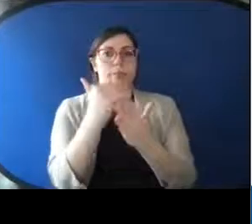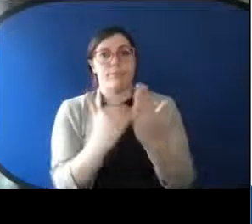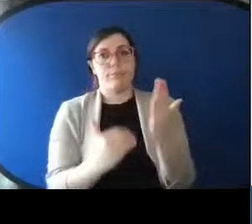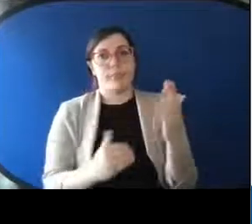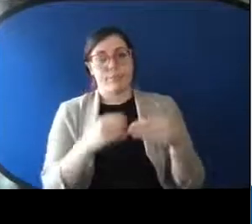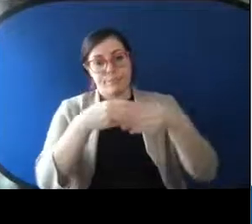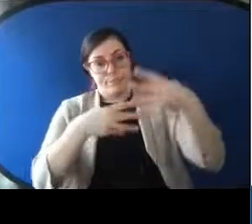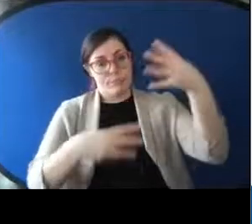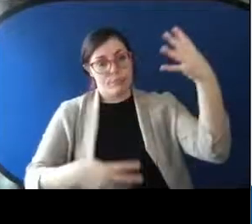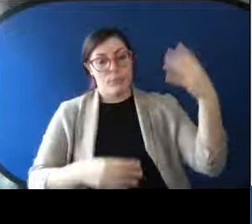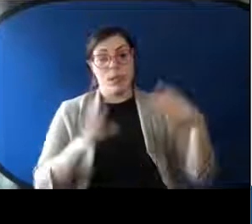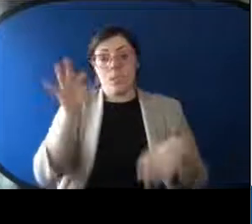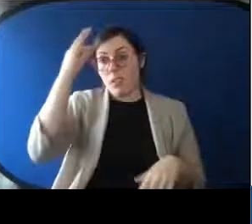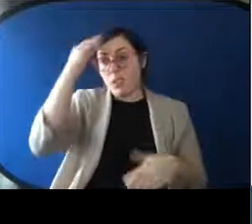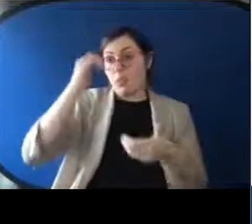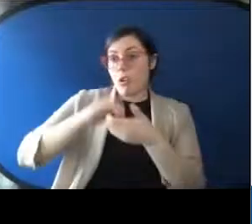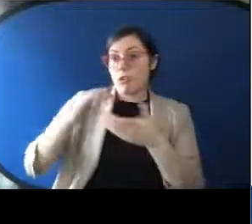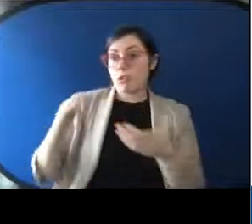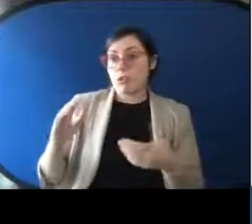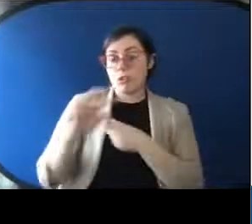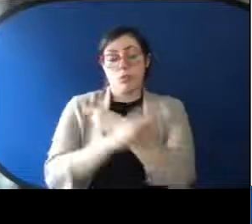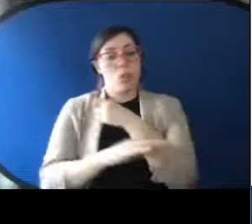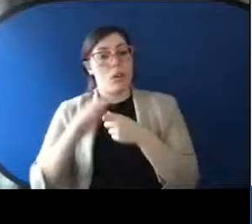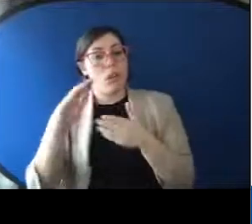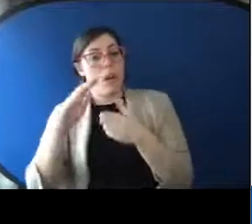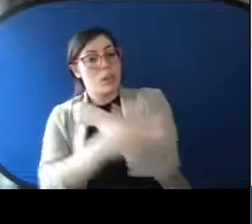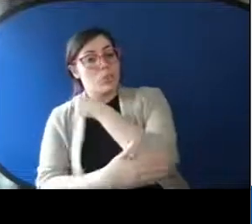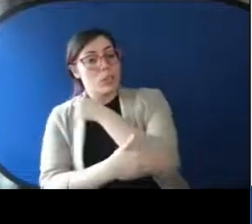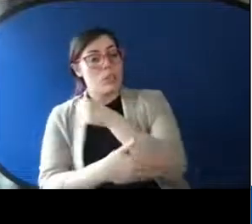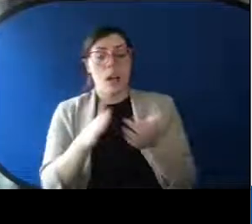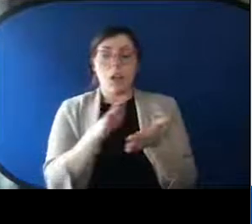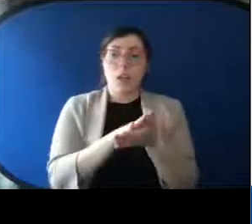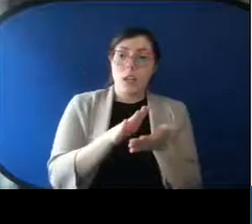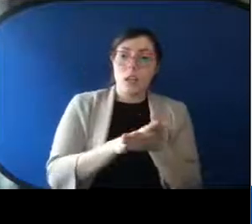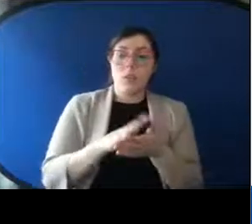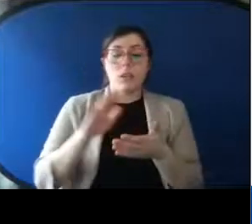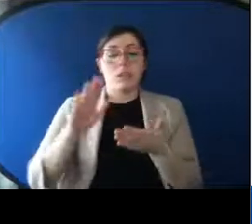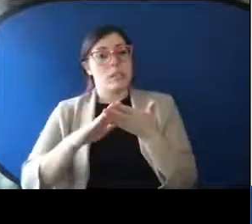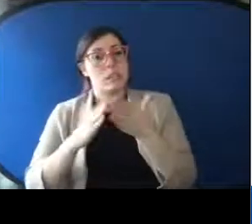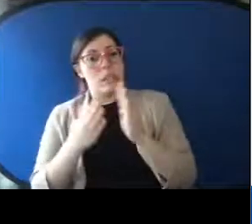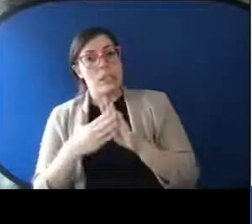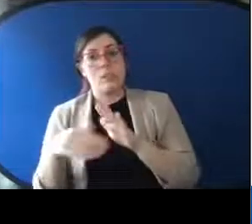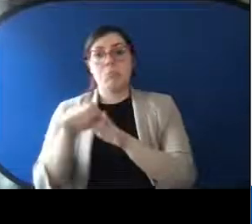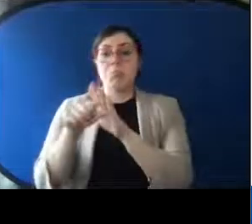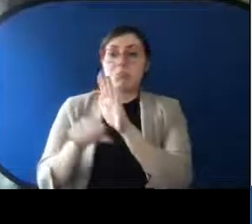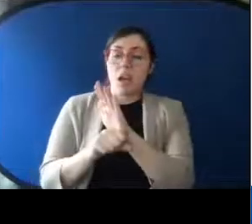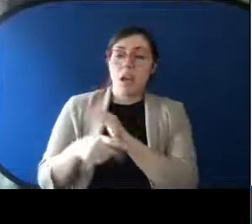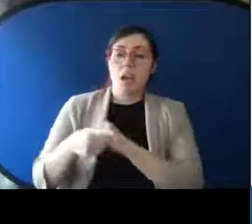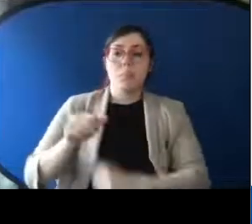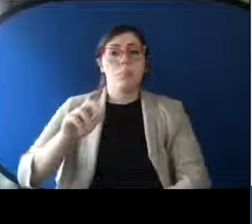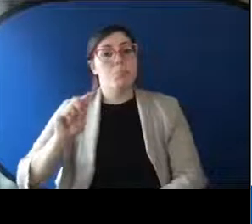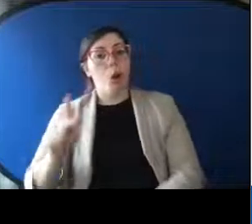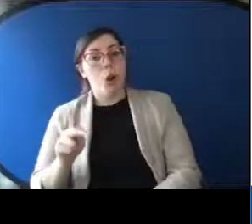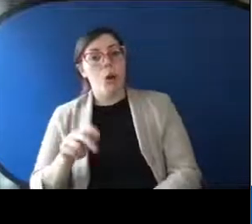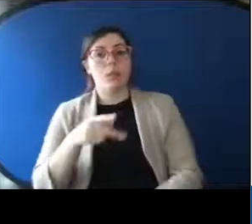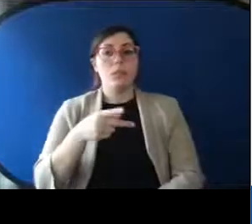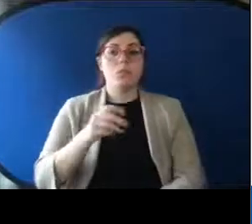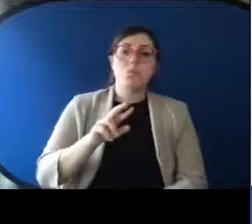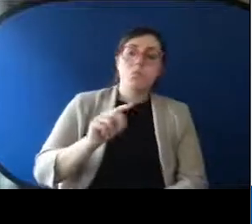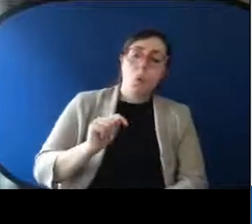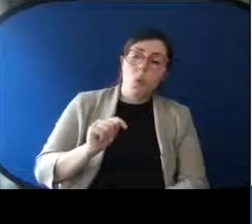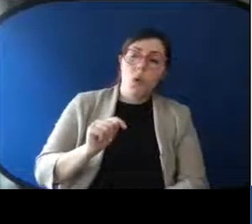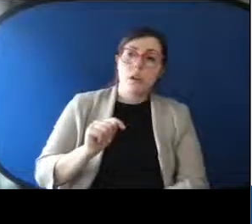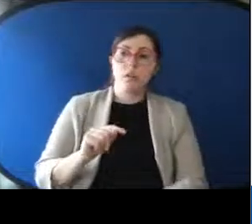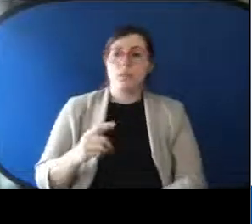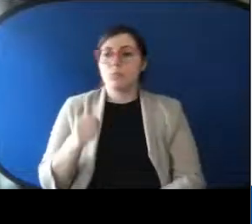partners, academia, foreign country hydrographic offices, cities, states, parks, ports, from the private